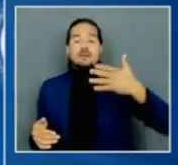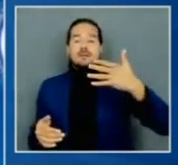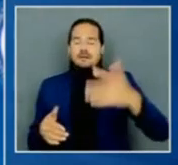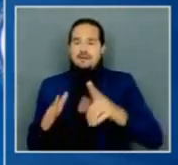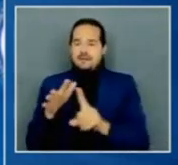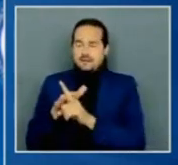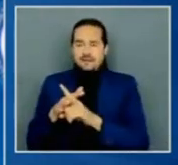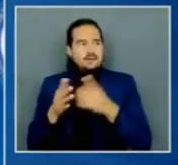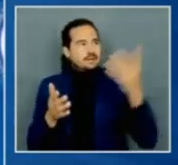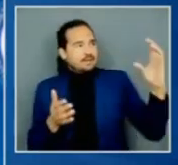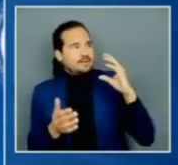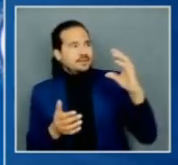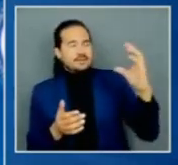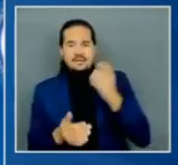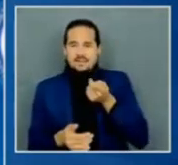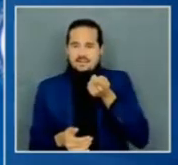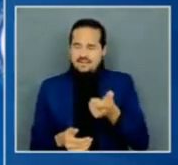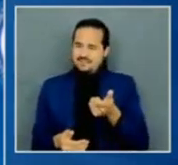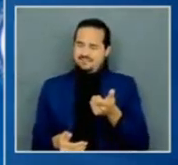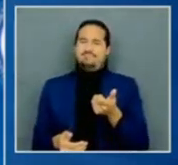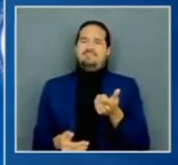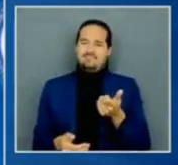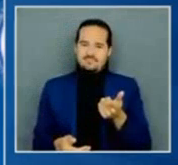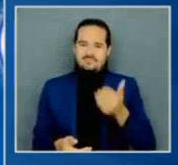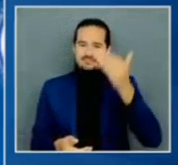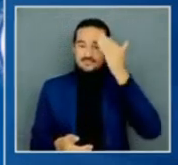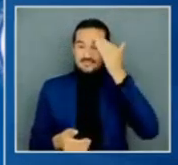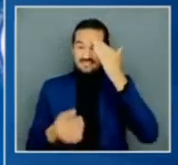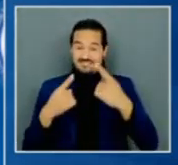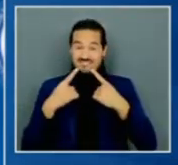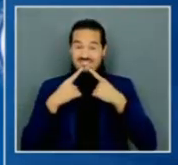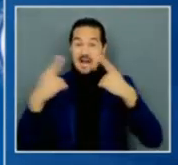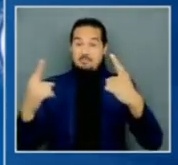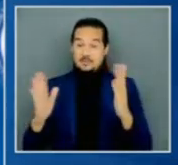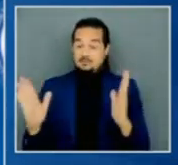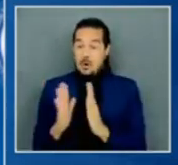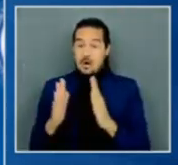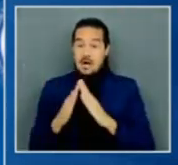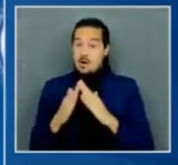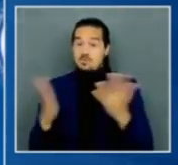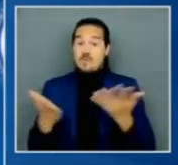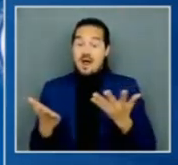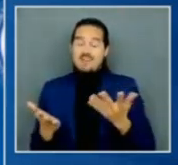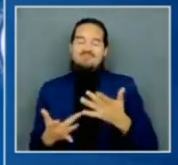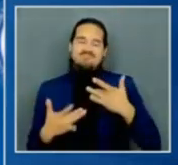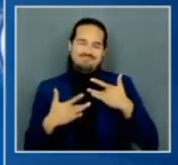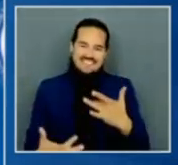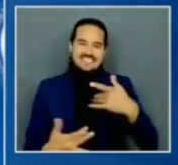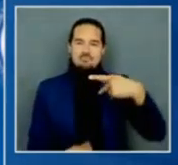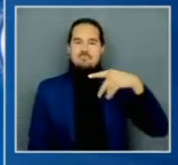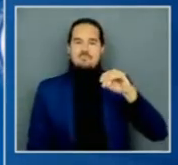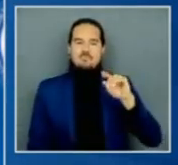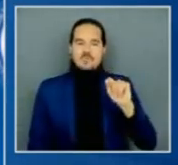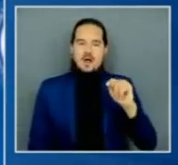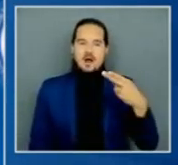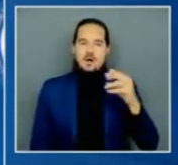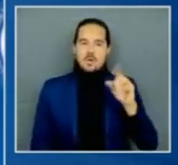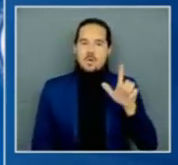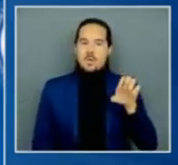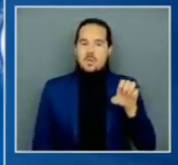faced a constant battle with that natural enemy of all mayors, the pothole. And in a community where more than a quarter of